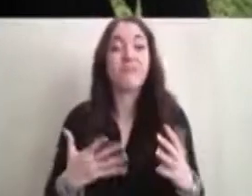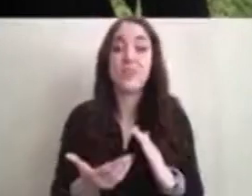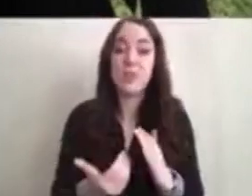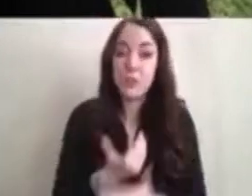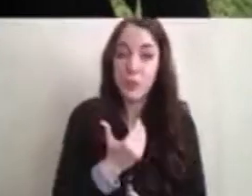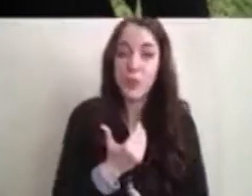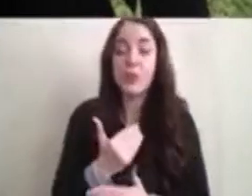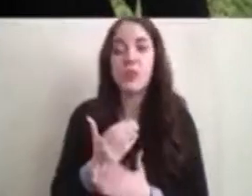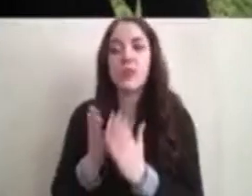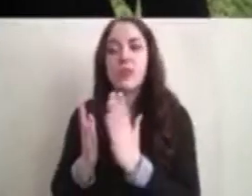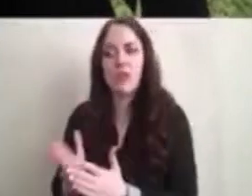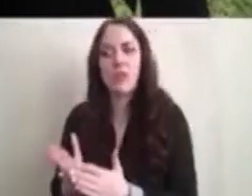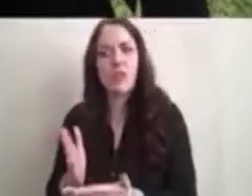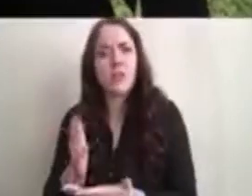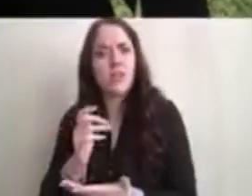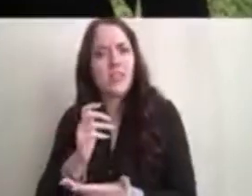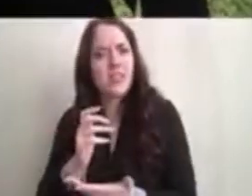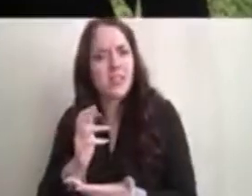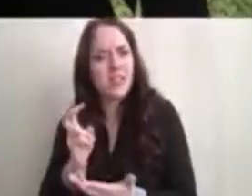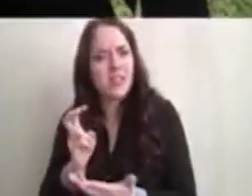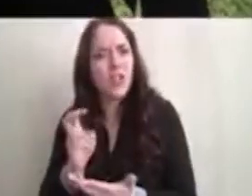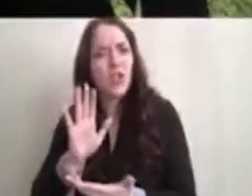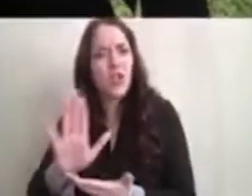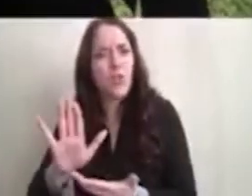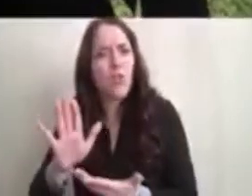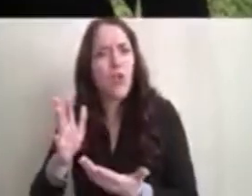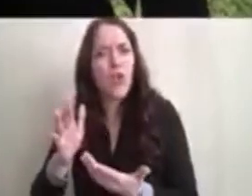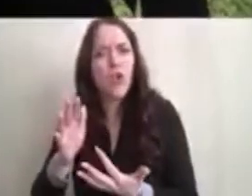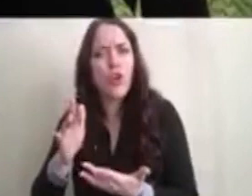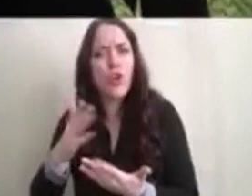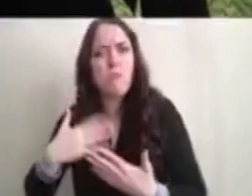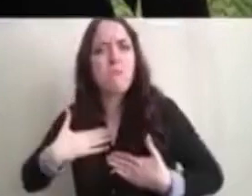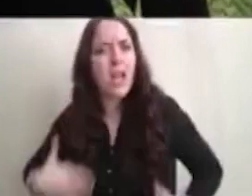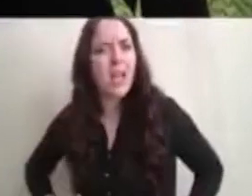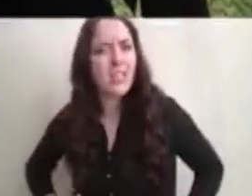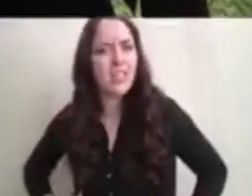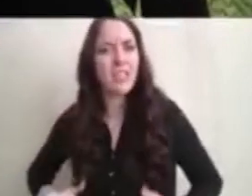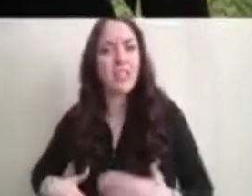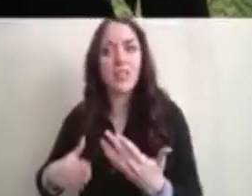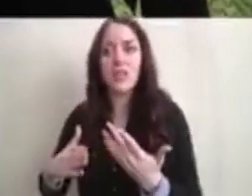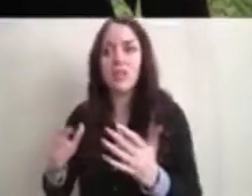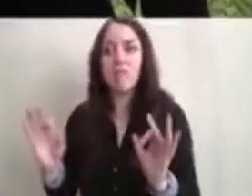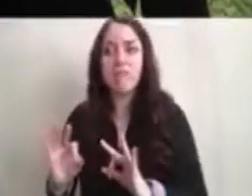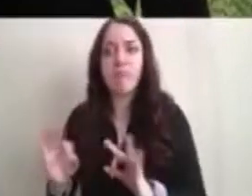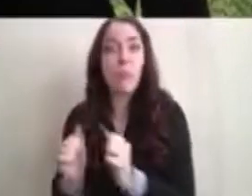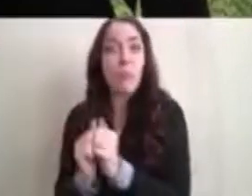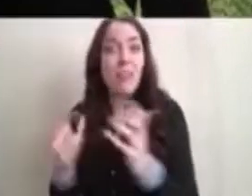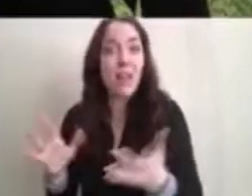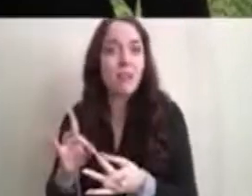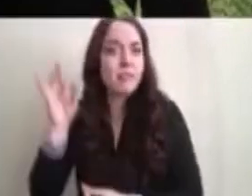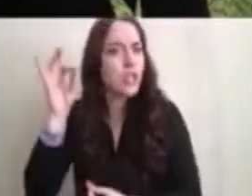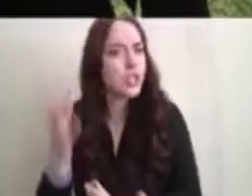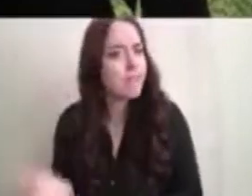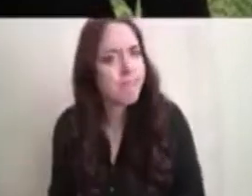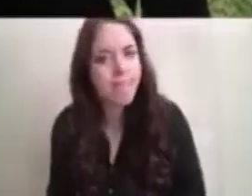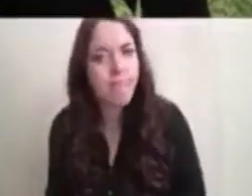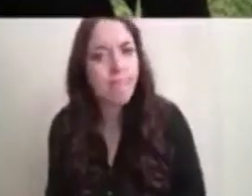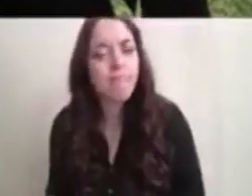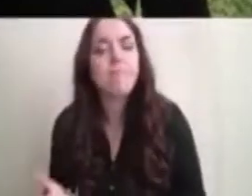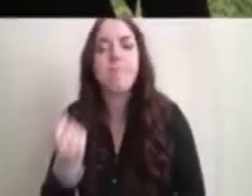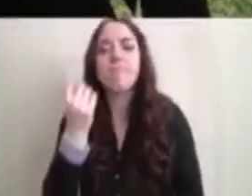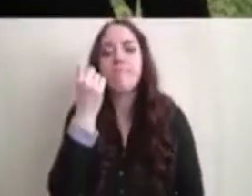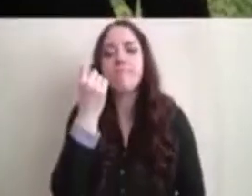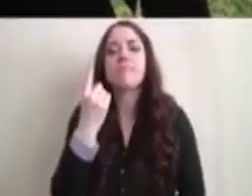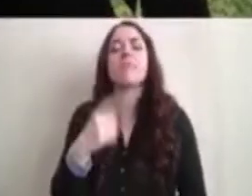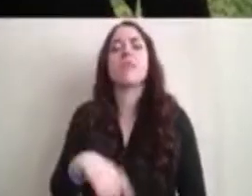You hear its sound, but you don't know where it's come from or where it is going. It's the same with everyone who is born